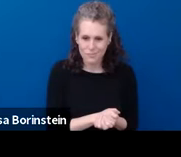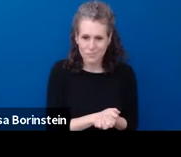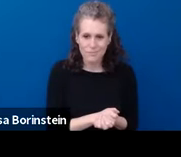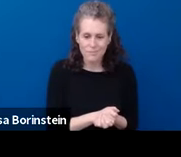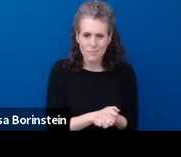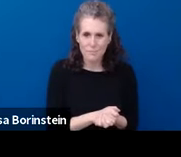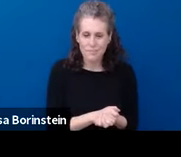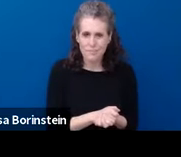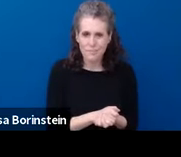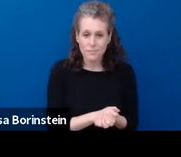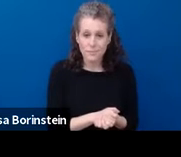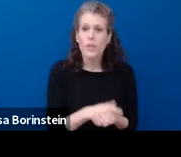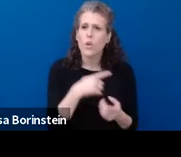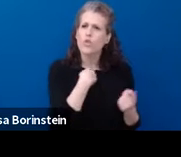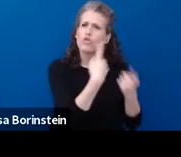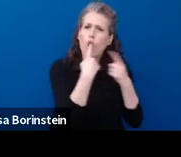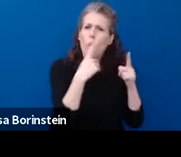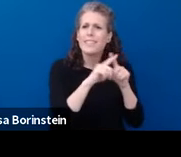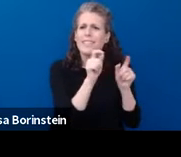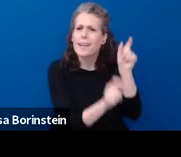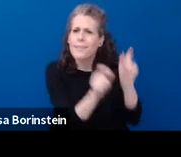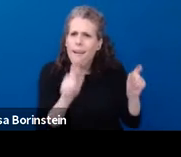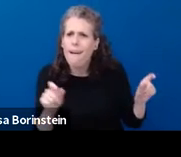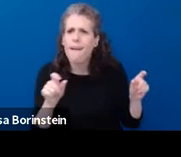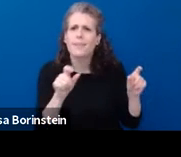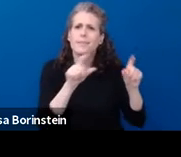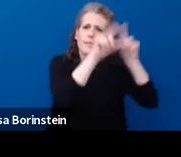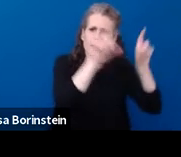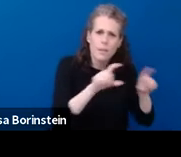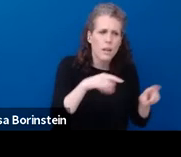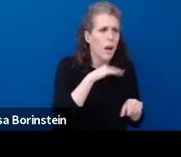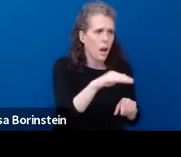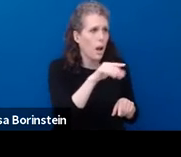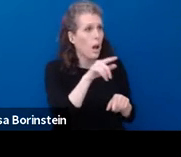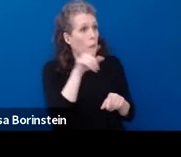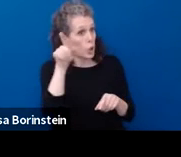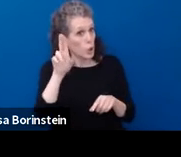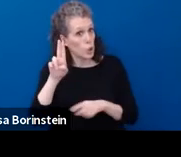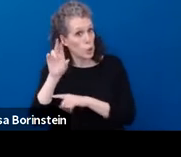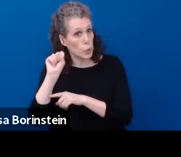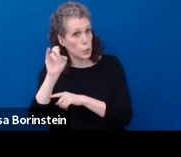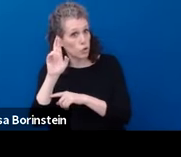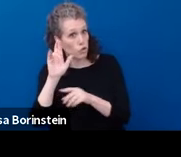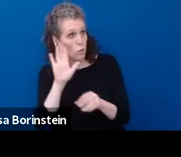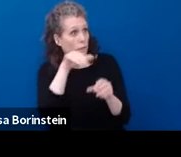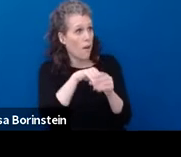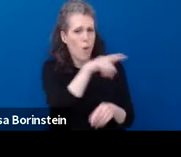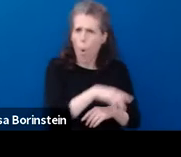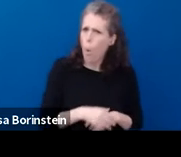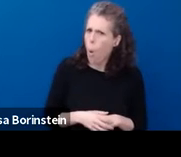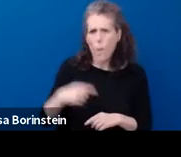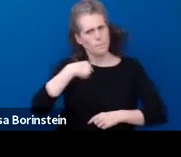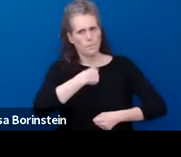partners about involving users, then they say, oh yeah, I did involve a user. So I am a developer,